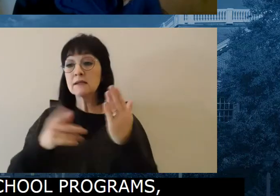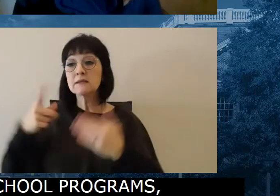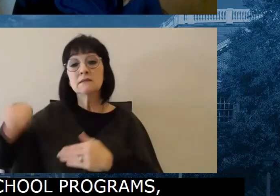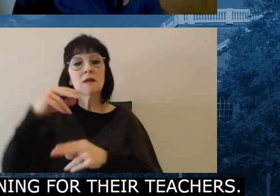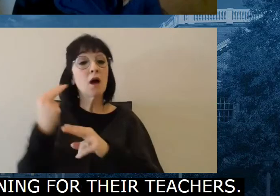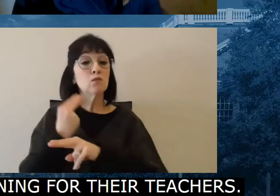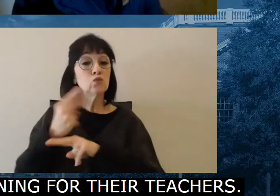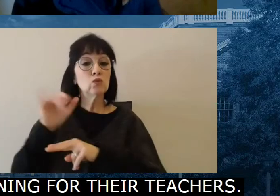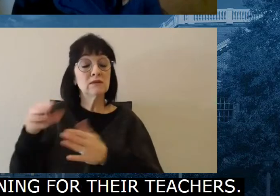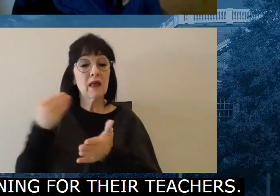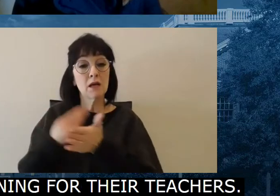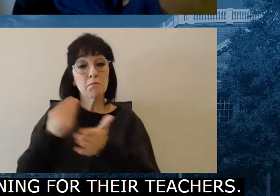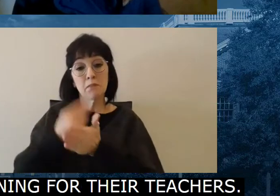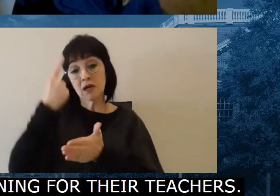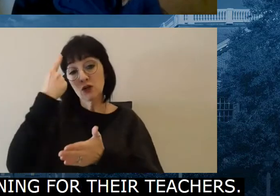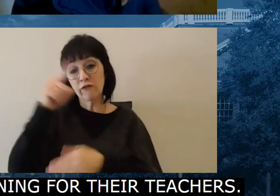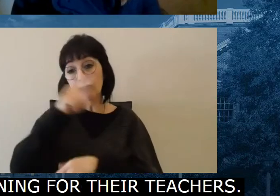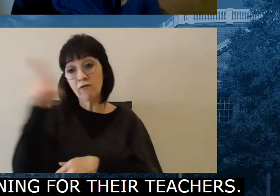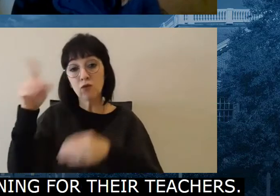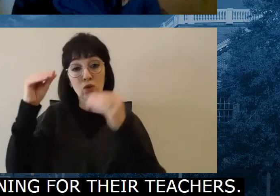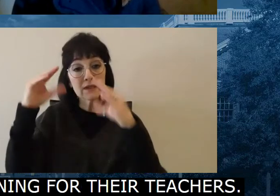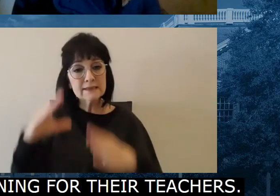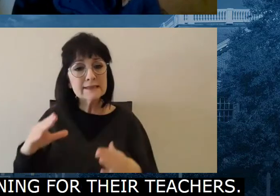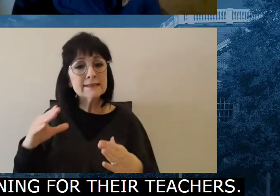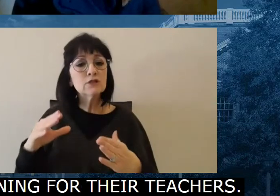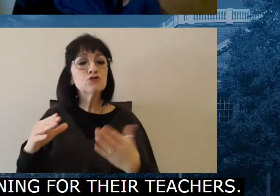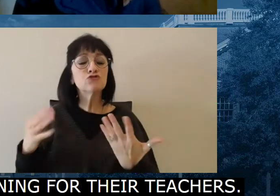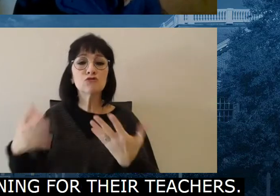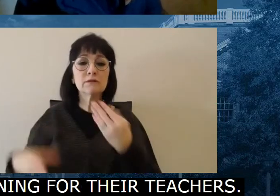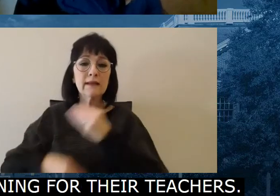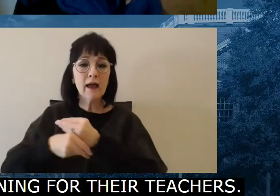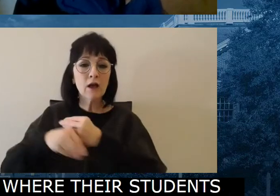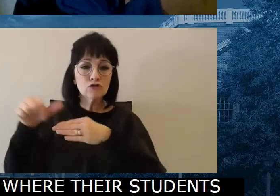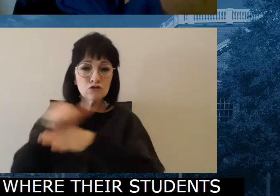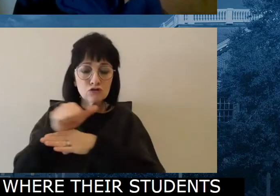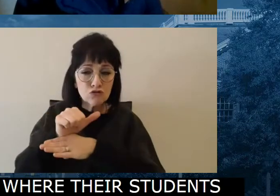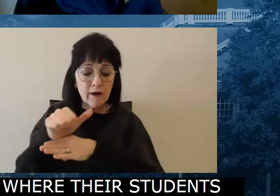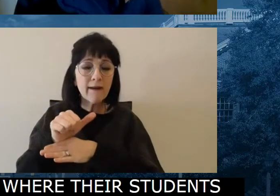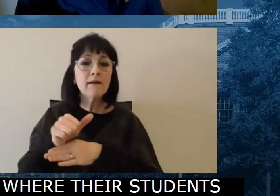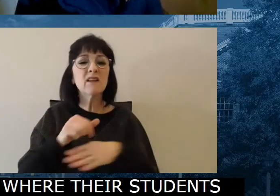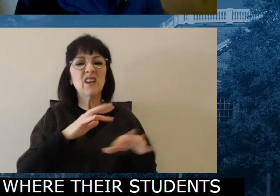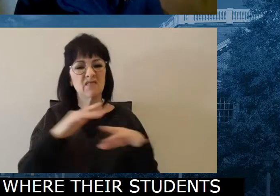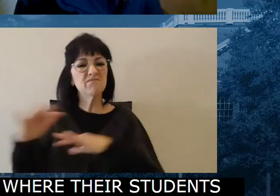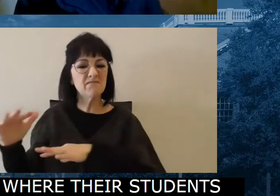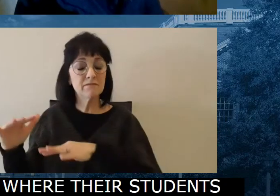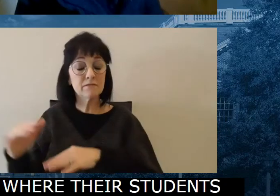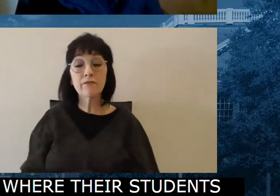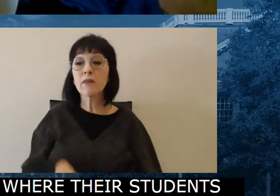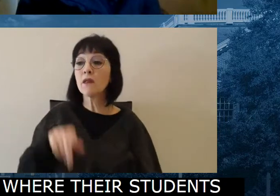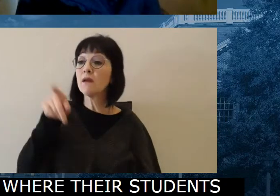needs of that student. As far as the failure rates and so forth, that is